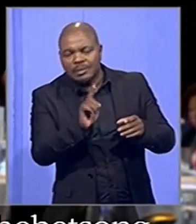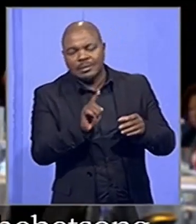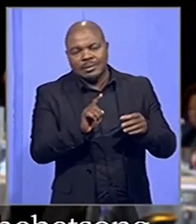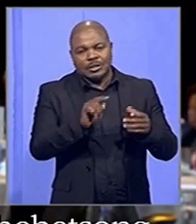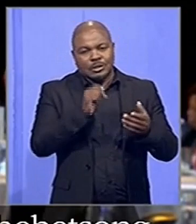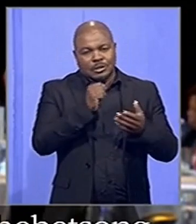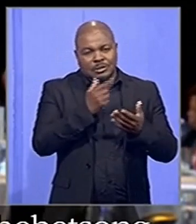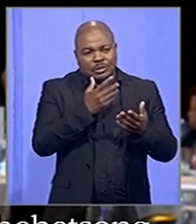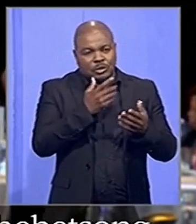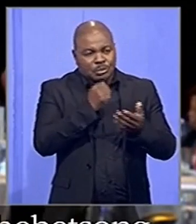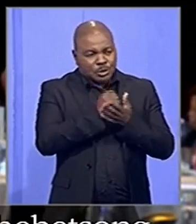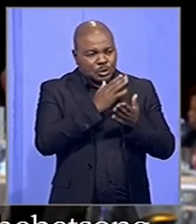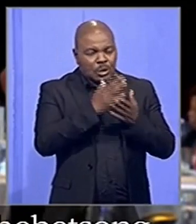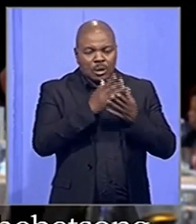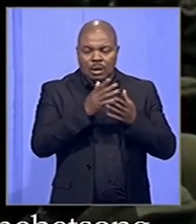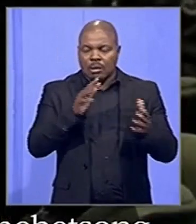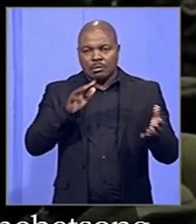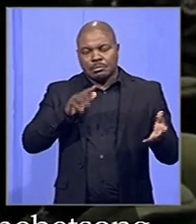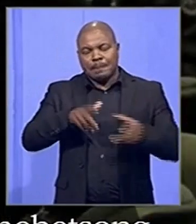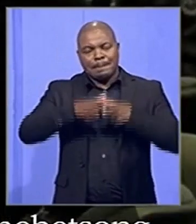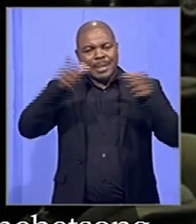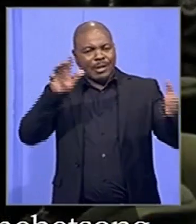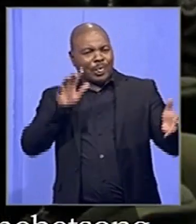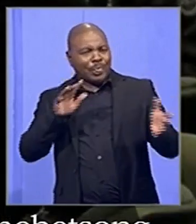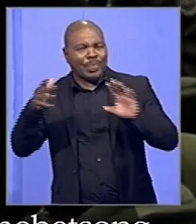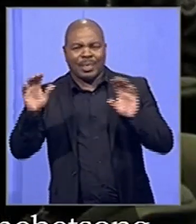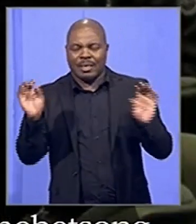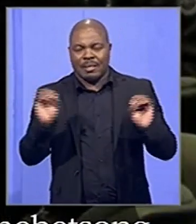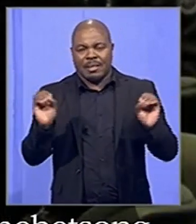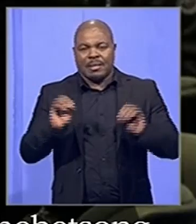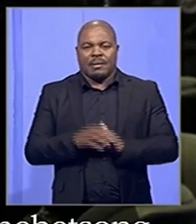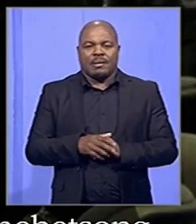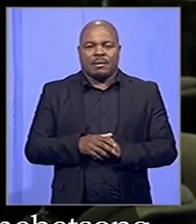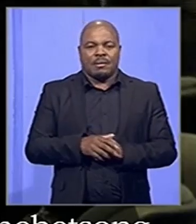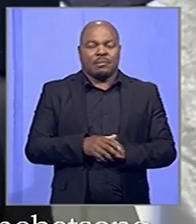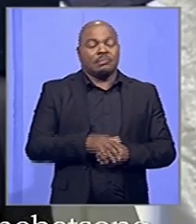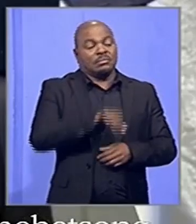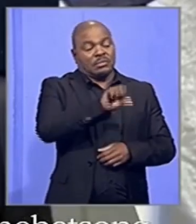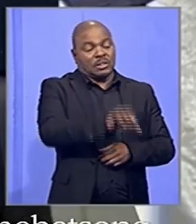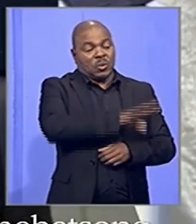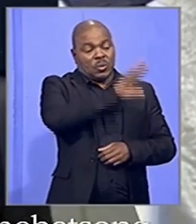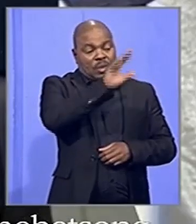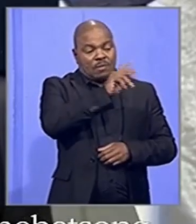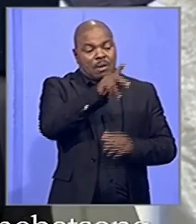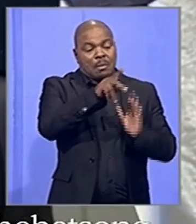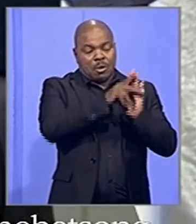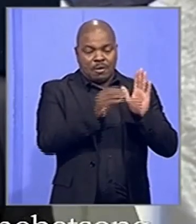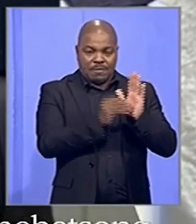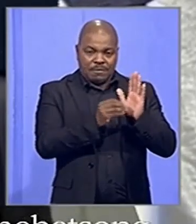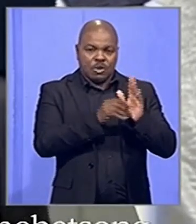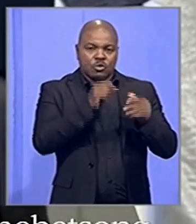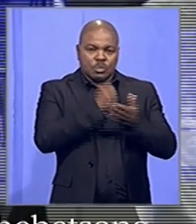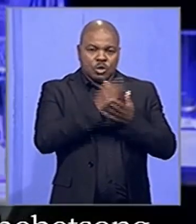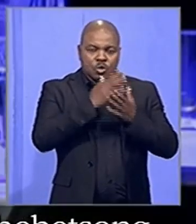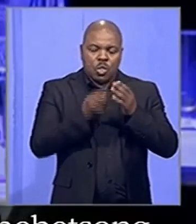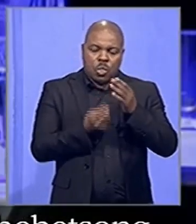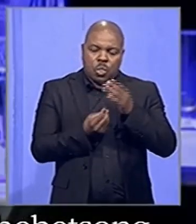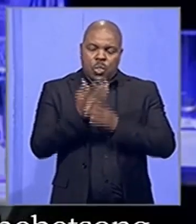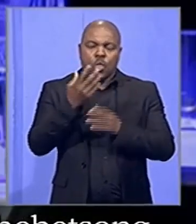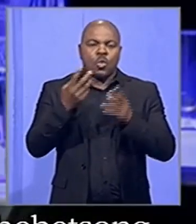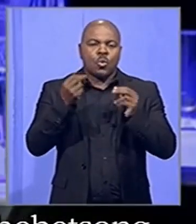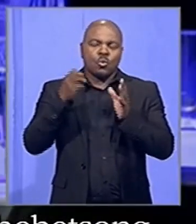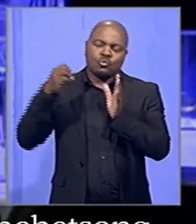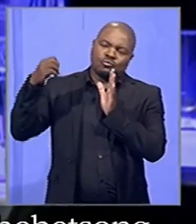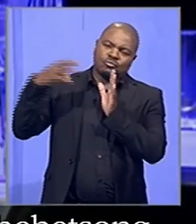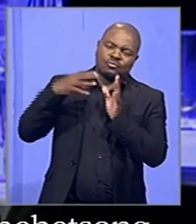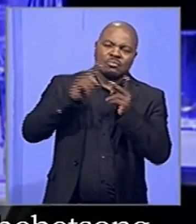no significant disruptions around that. Naha ena le molao o ikentseng tshebetsong ho akofisa moralo wa tlhahiso botjha ya energy ka